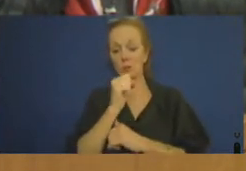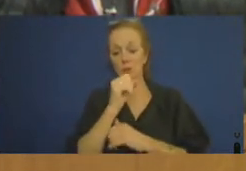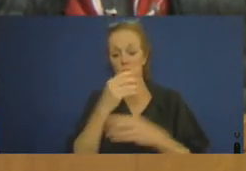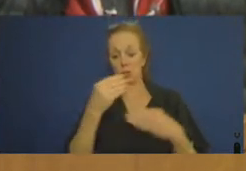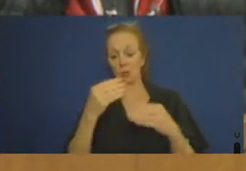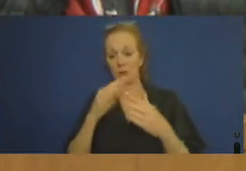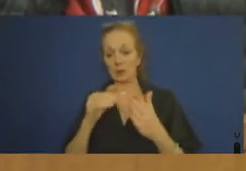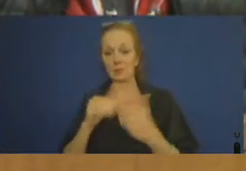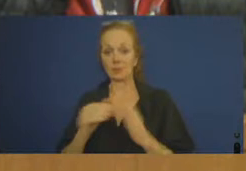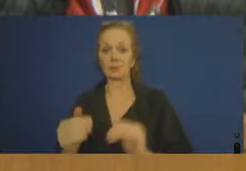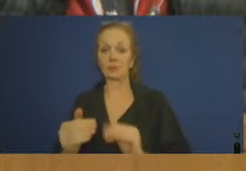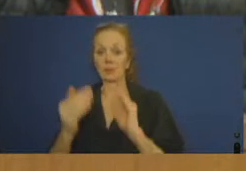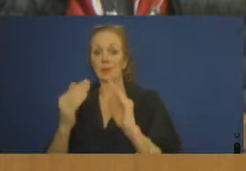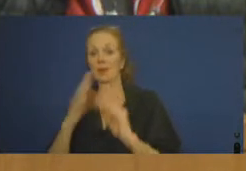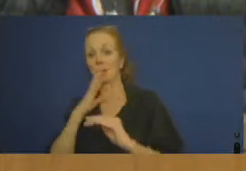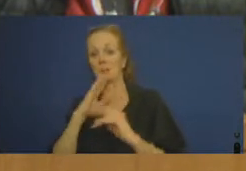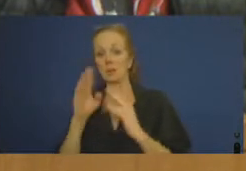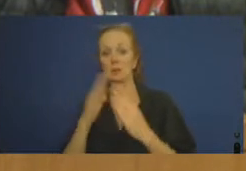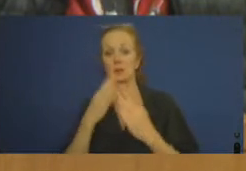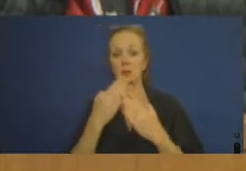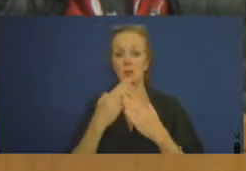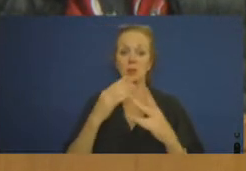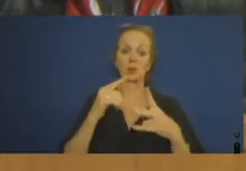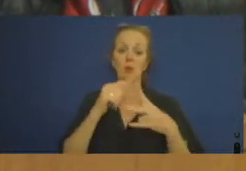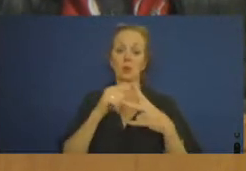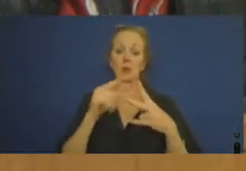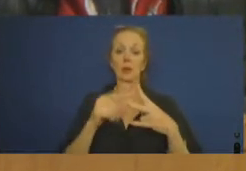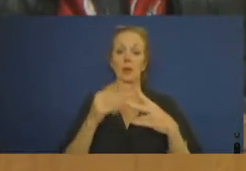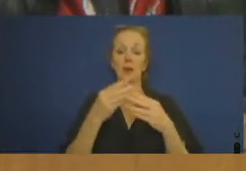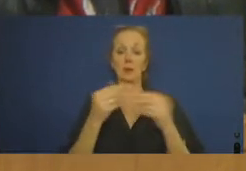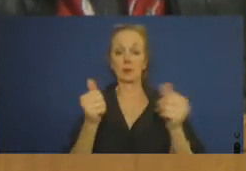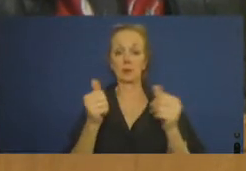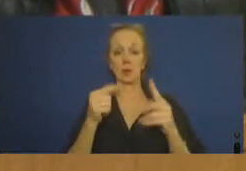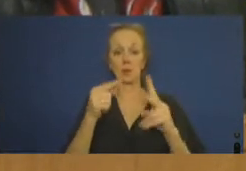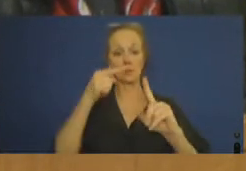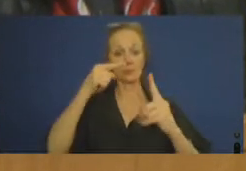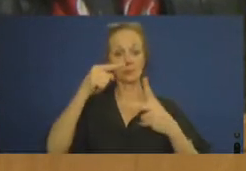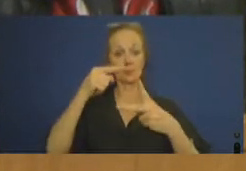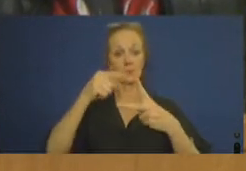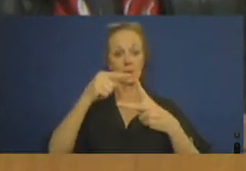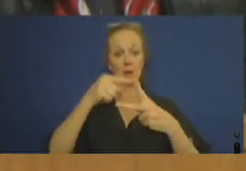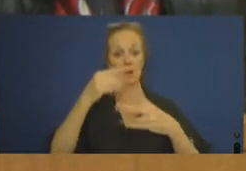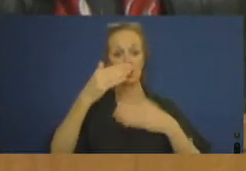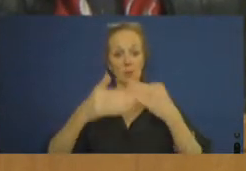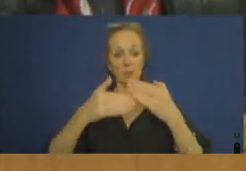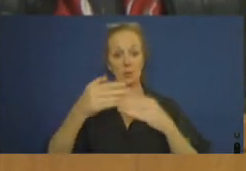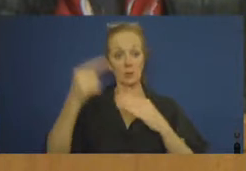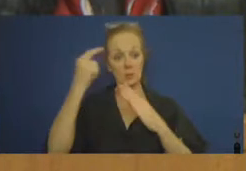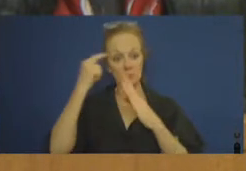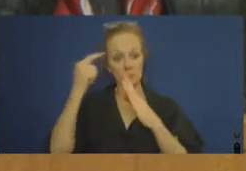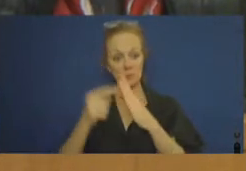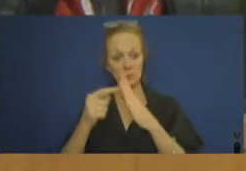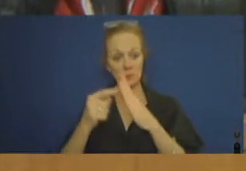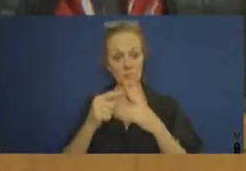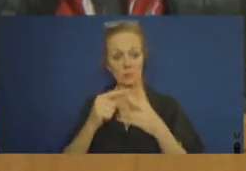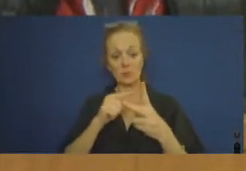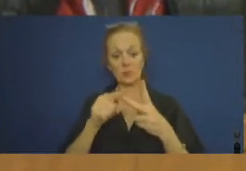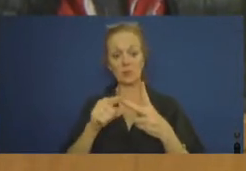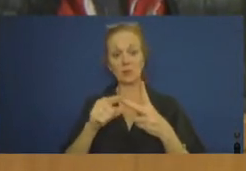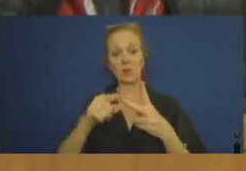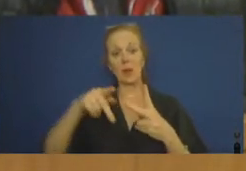you to speak on 2 points regarding that resolution. The points are 1, procedural notification, and 2, the public